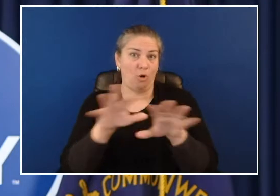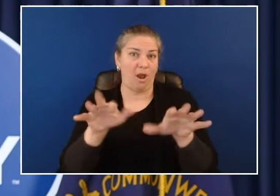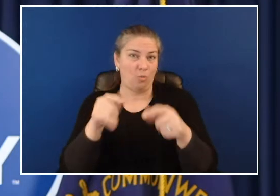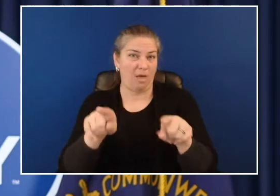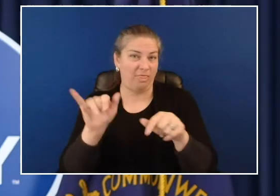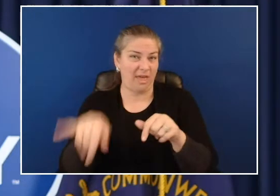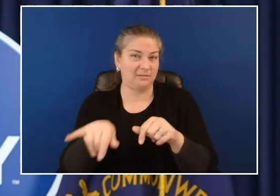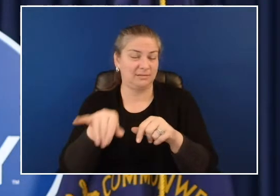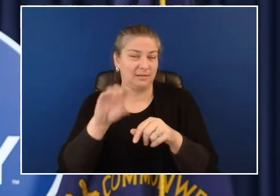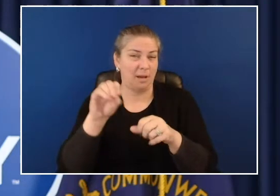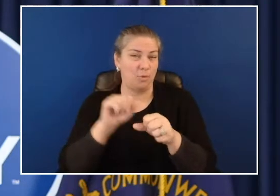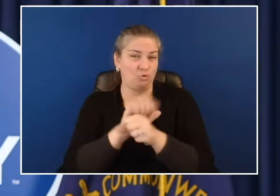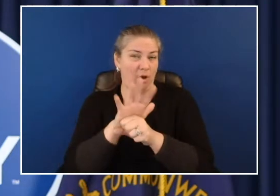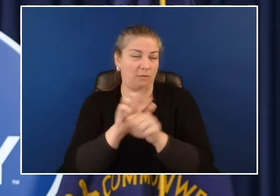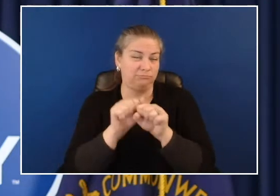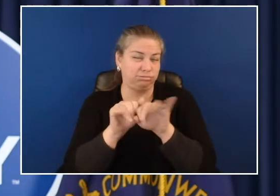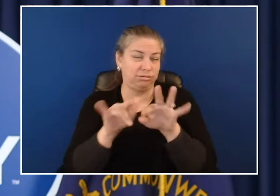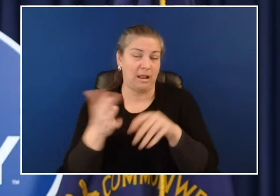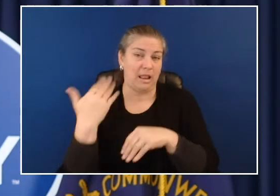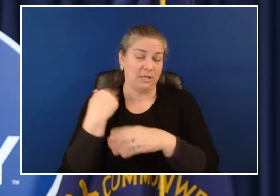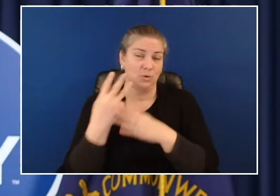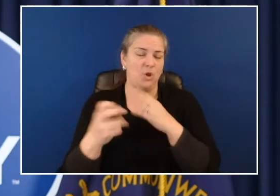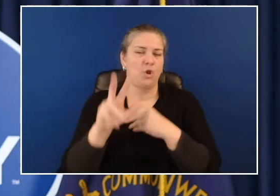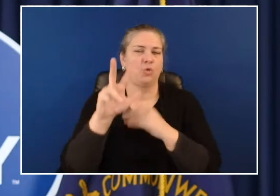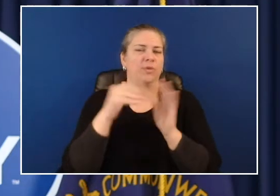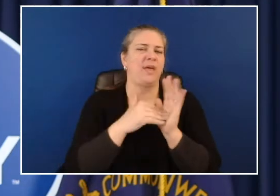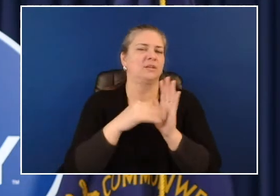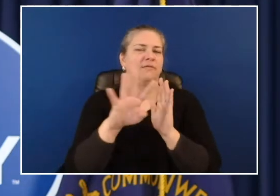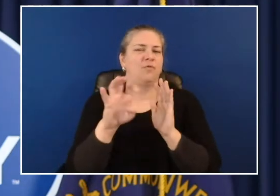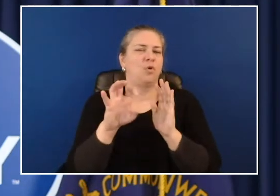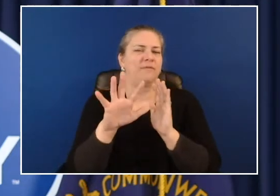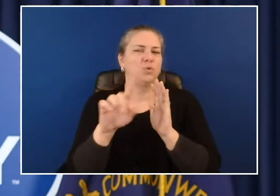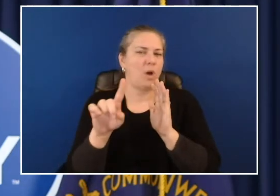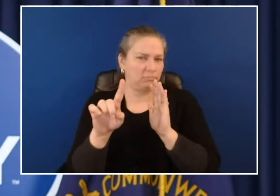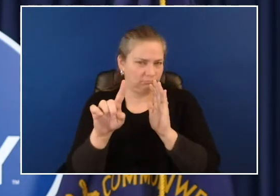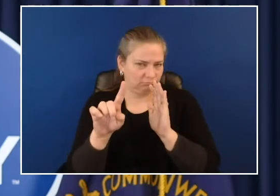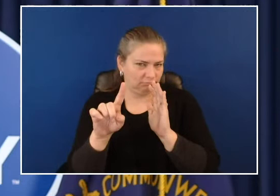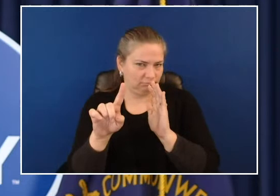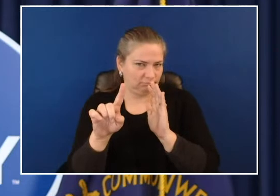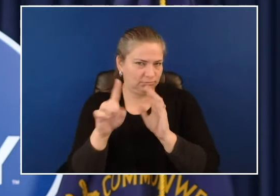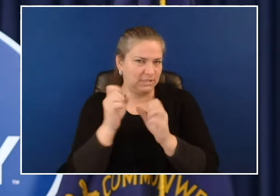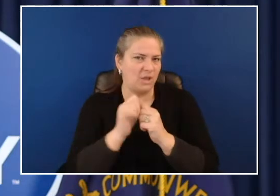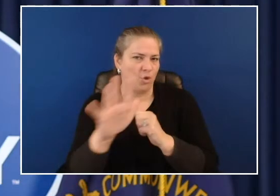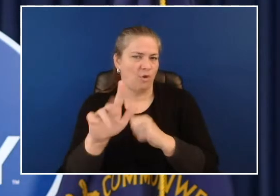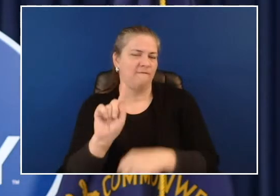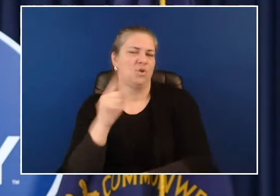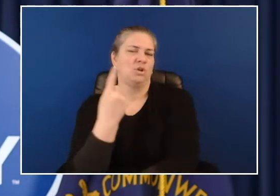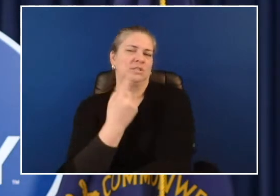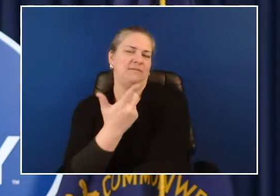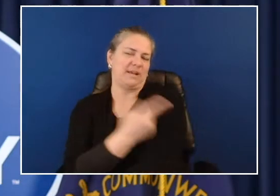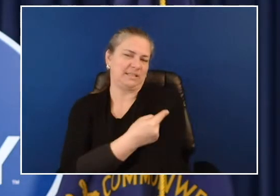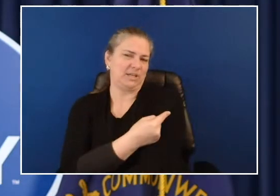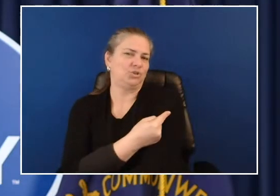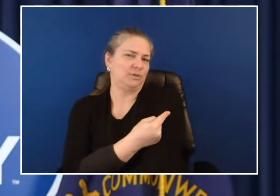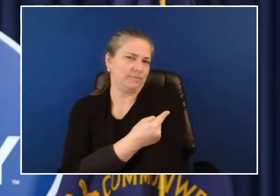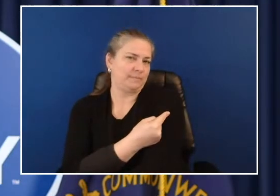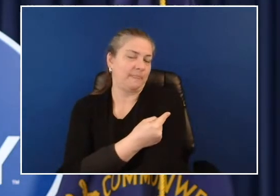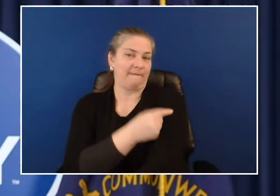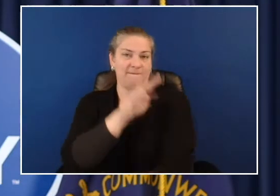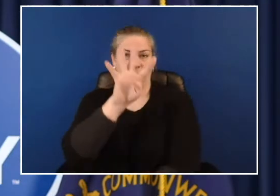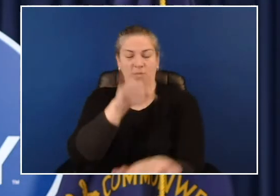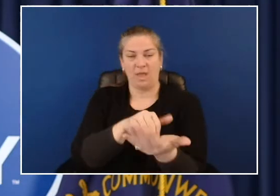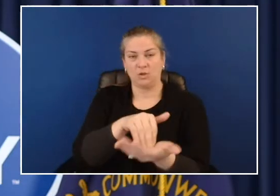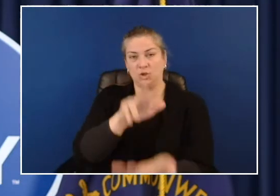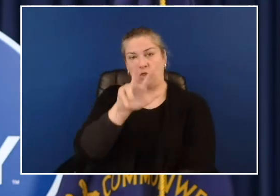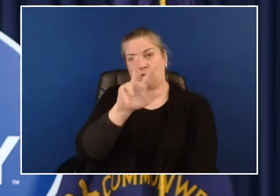last weekend, 3,451 Kentuckians choosing to get their first vaccination, 4,032 becoming